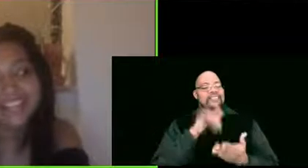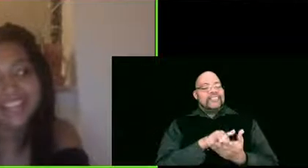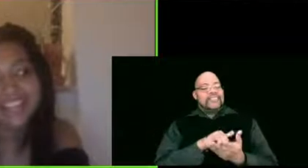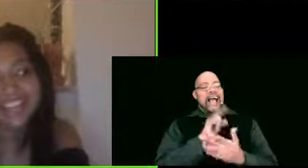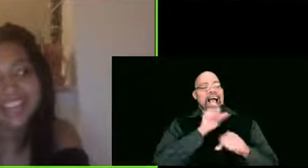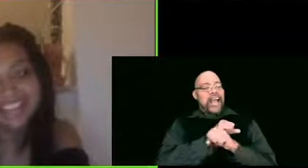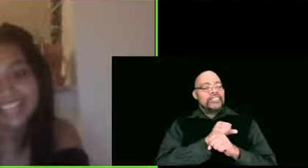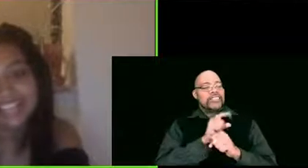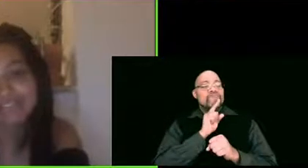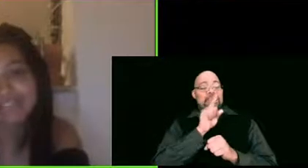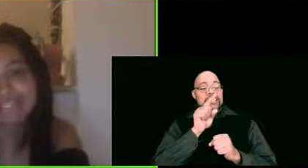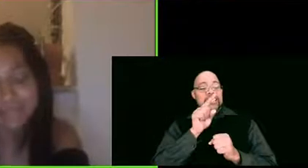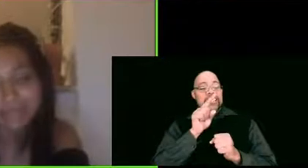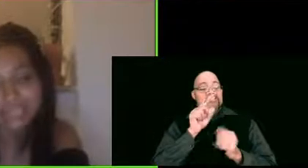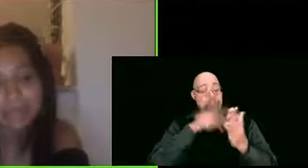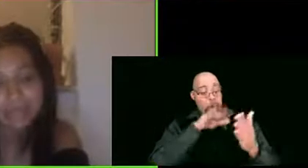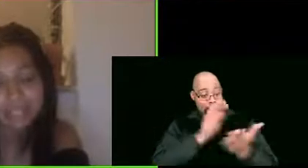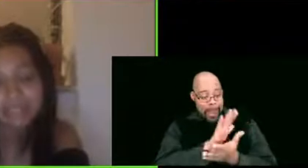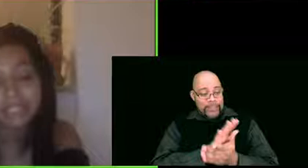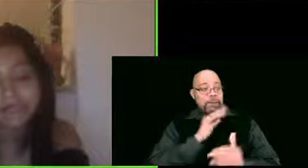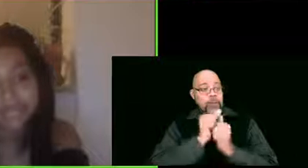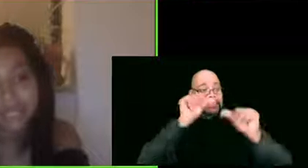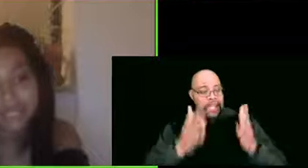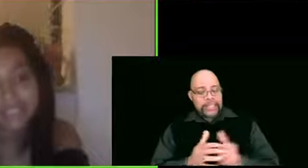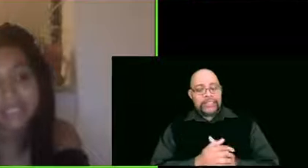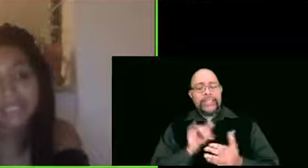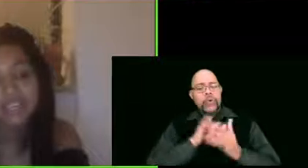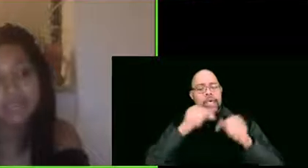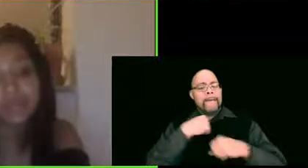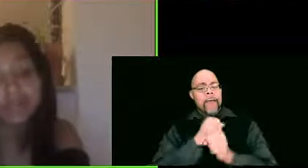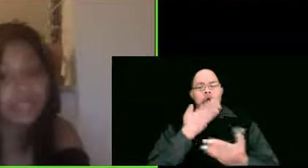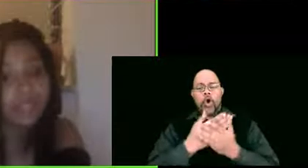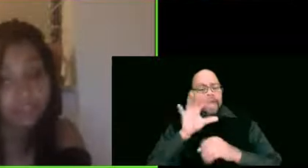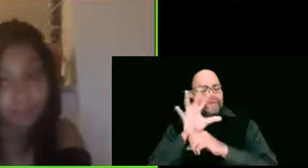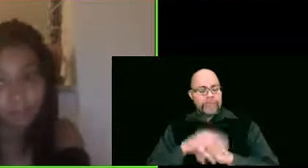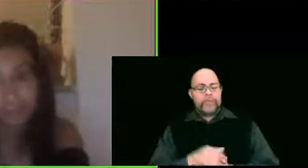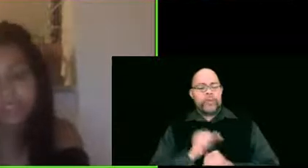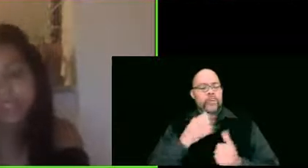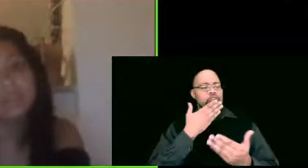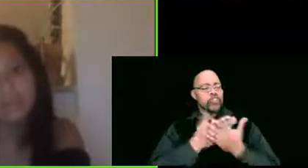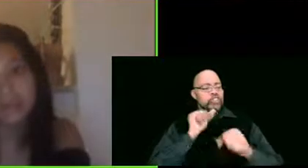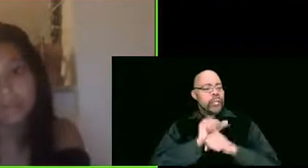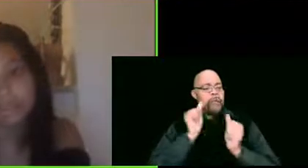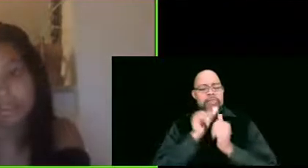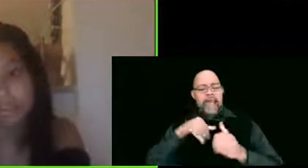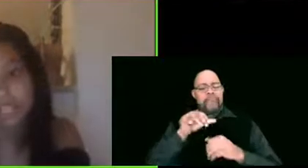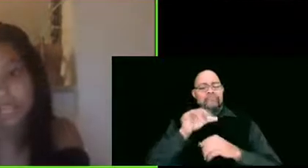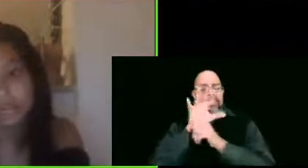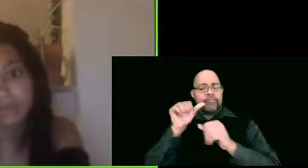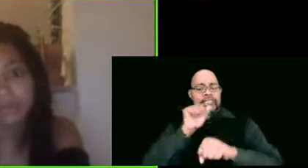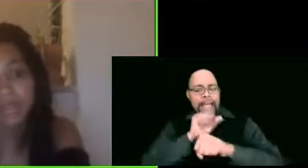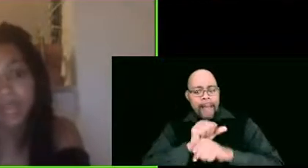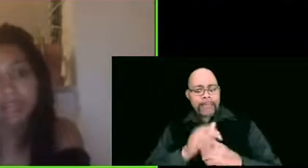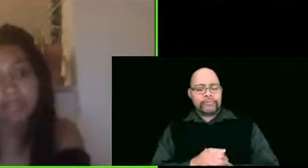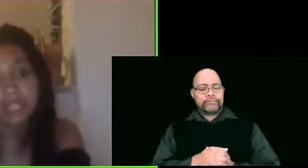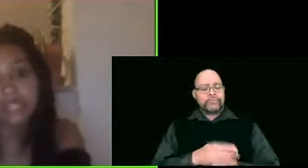I find that actually it's through reading all of those papers and speaking to all those scientists that you can make a good film, or you can do a good job with that photography